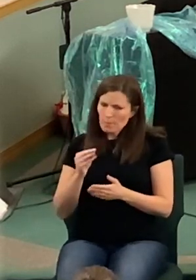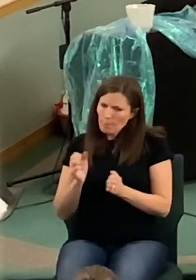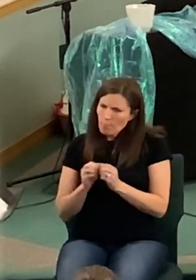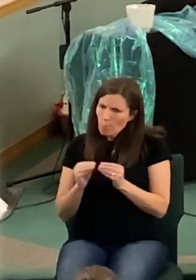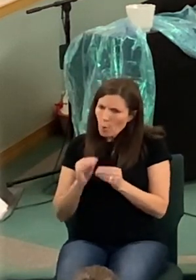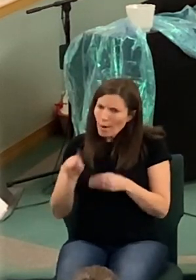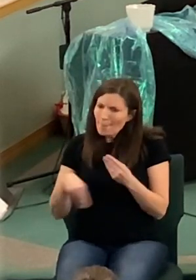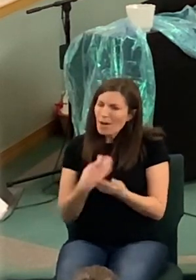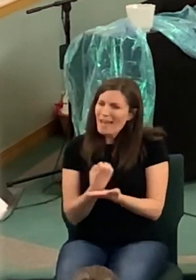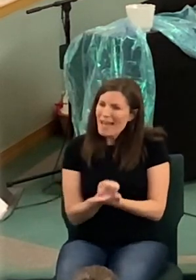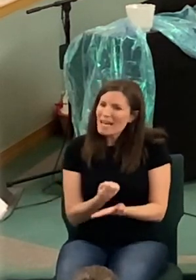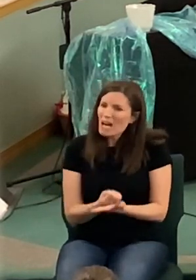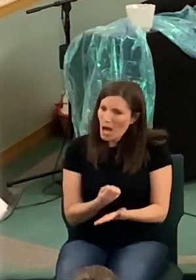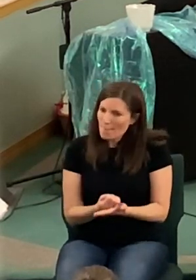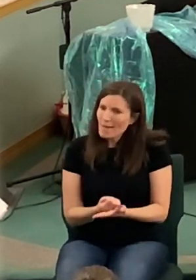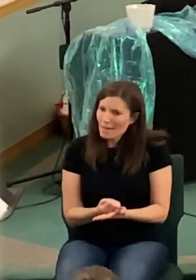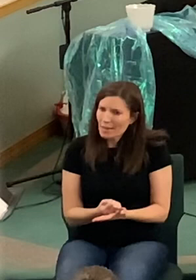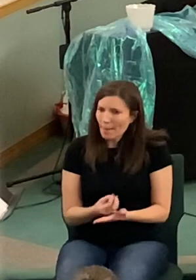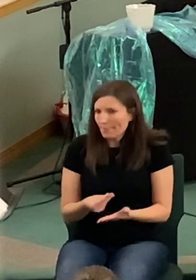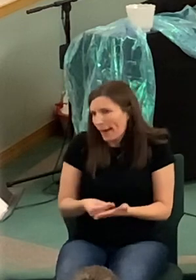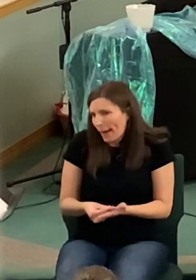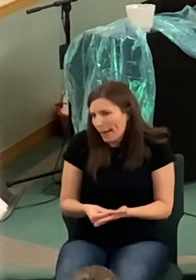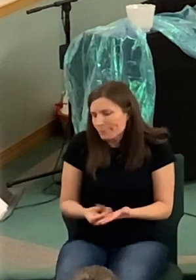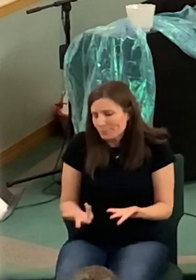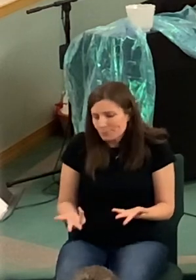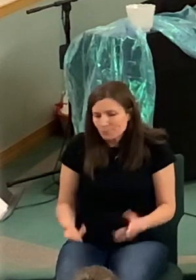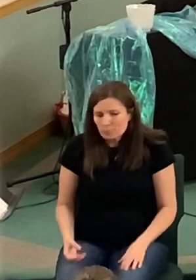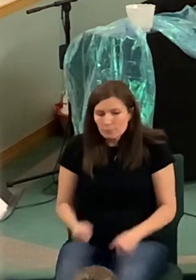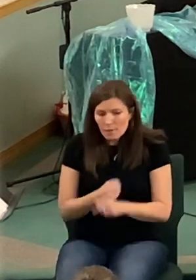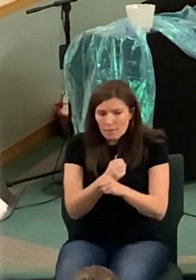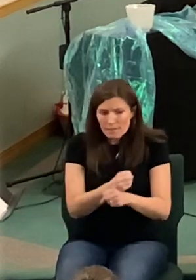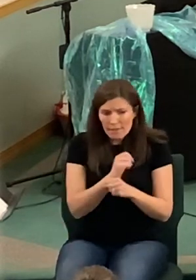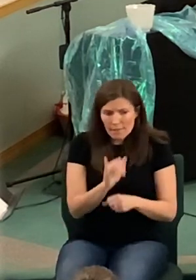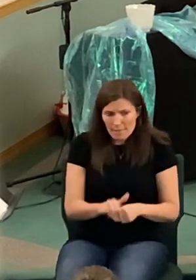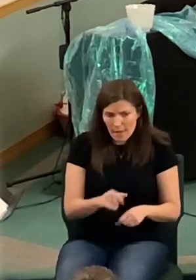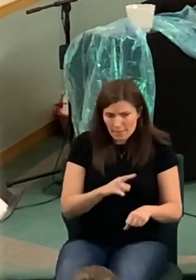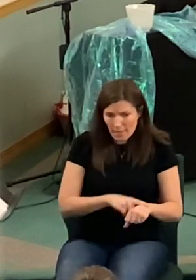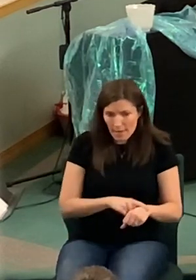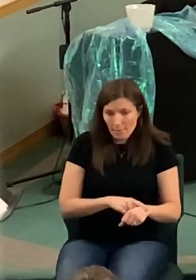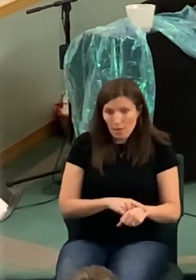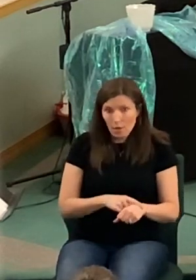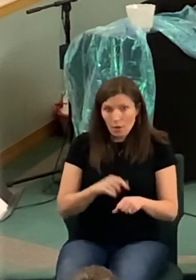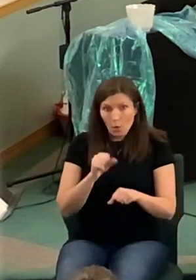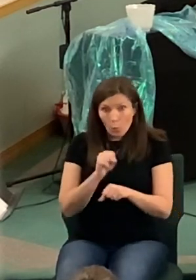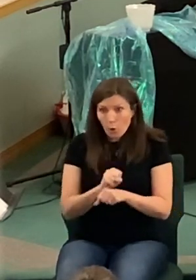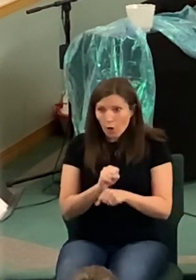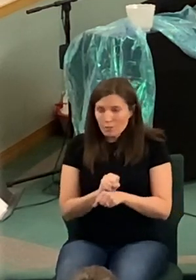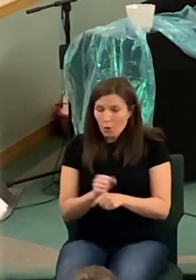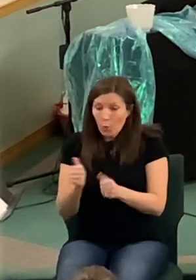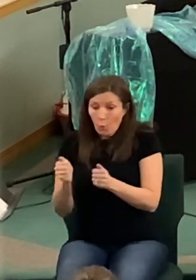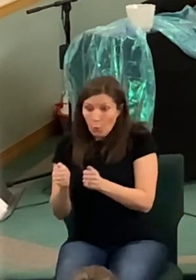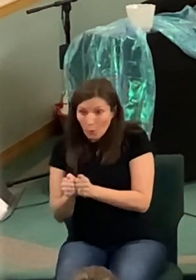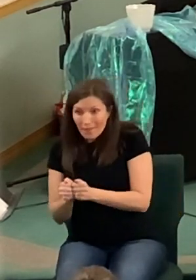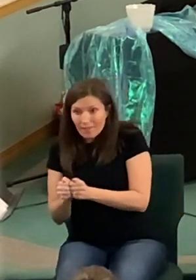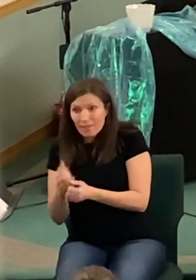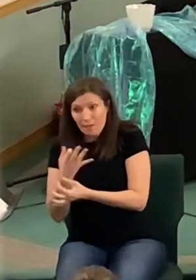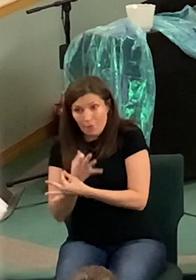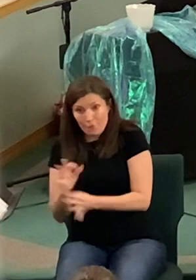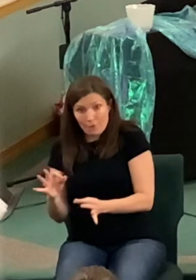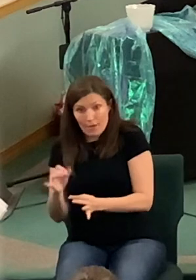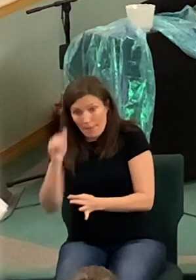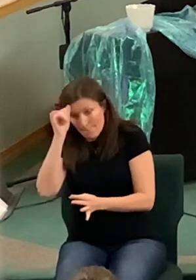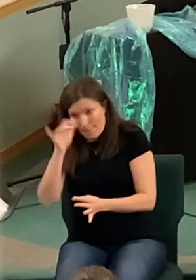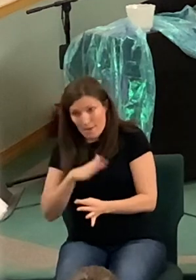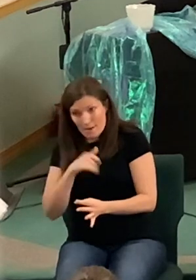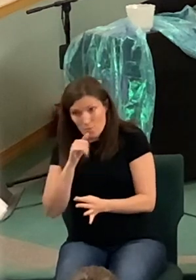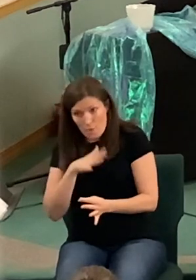status. And slaves at that time often performed jobs or tasks right alongside free men and